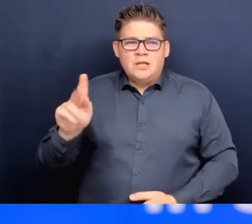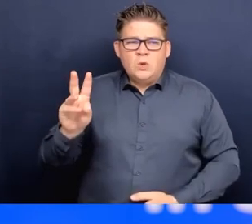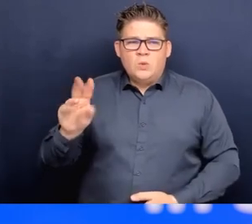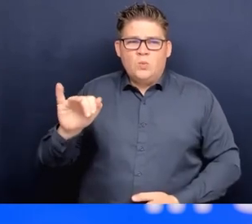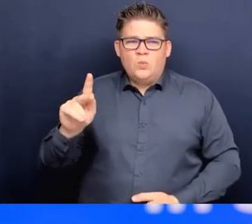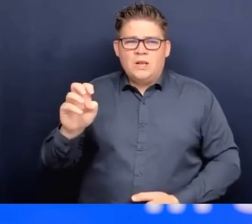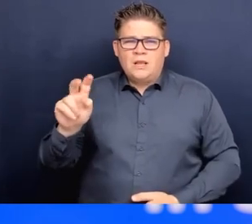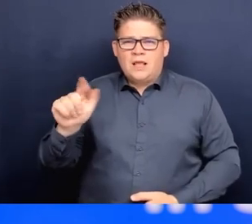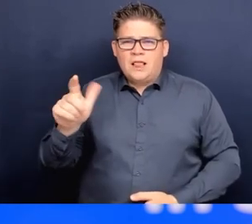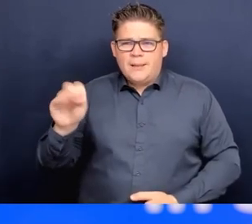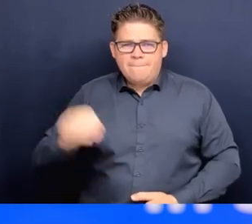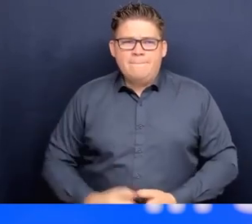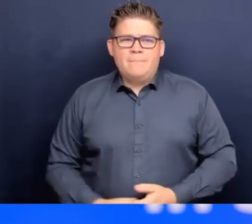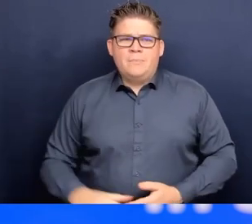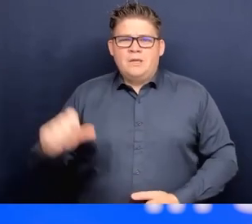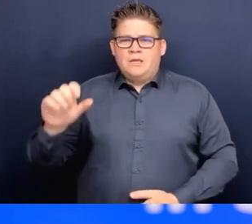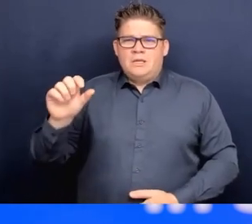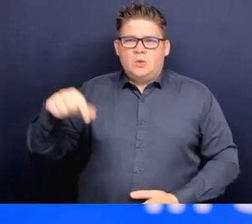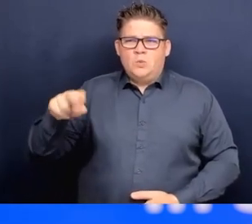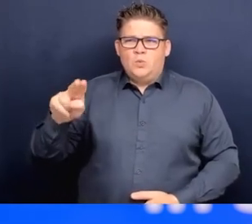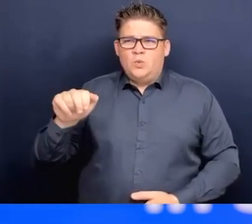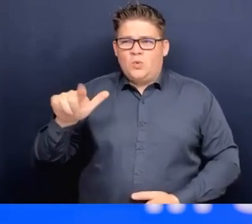Kekite, Tuasin First Nations. And I also want to